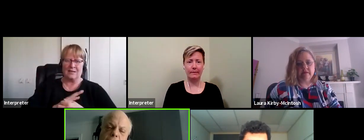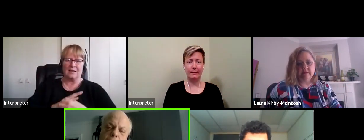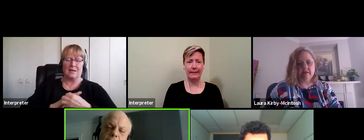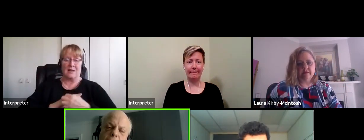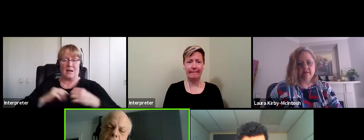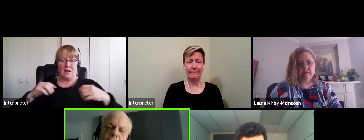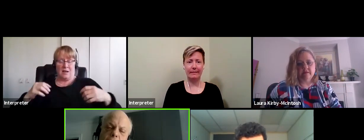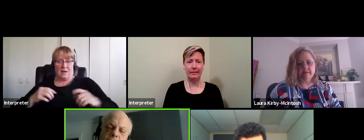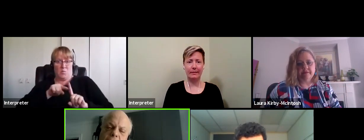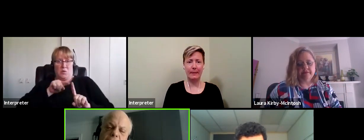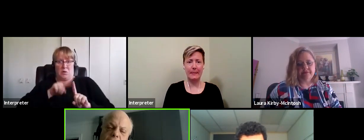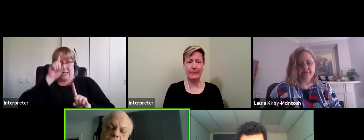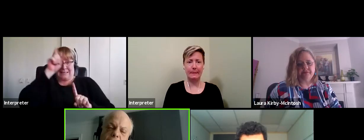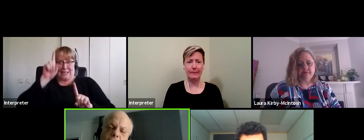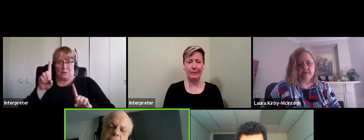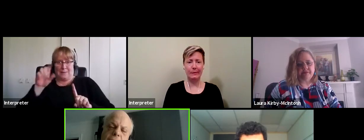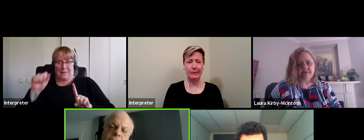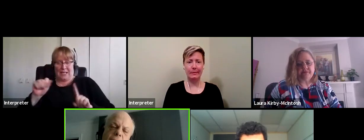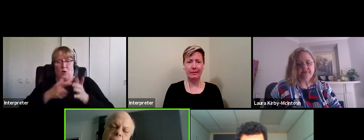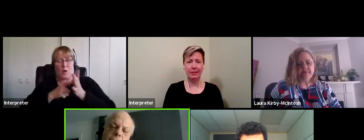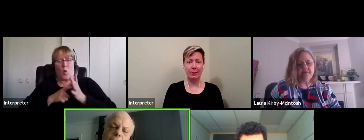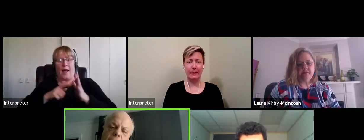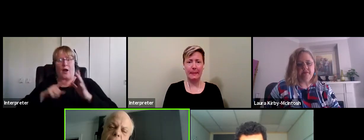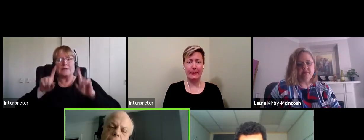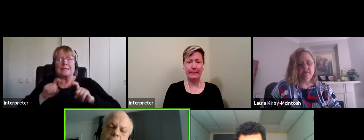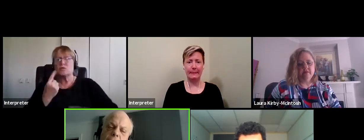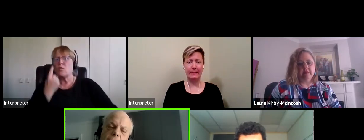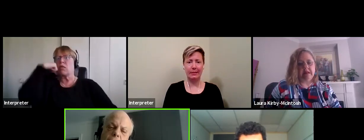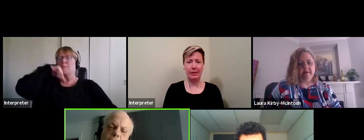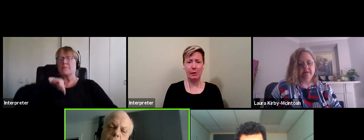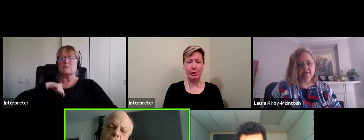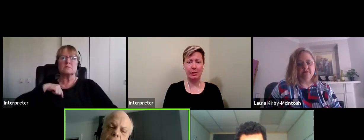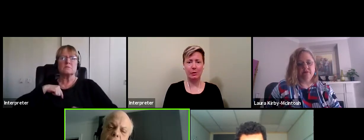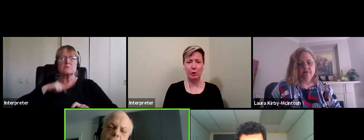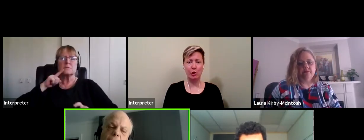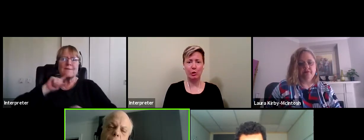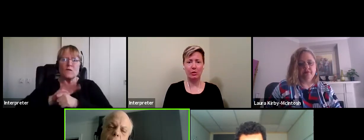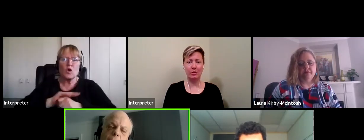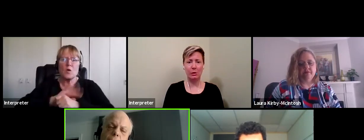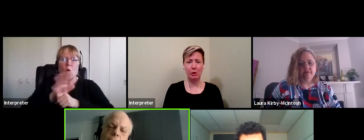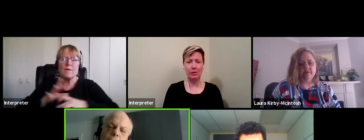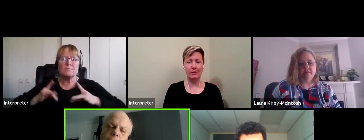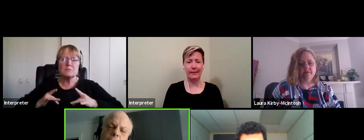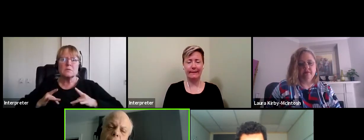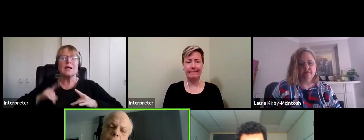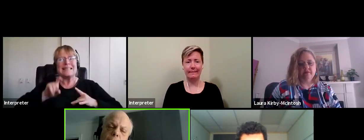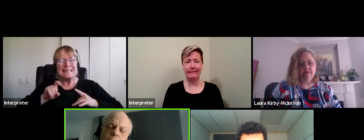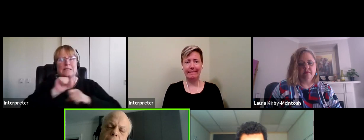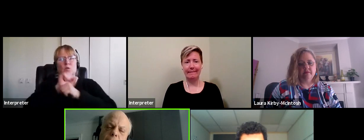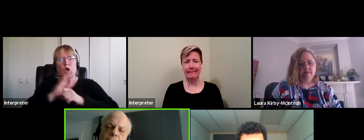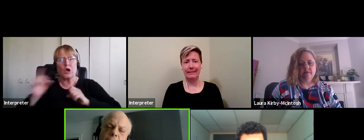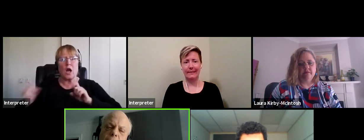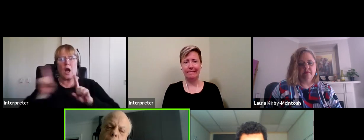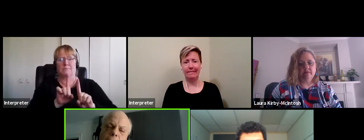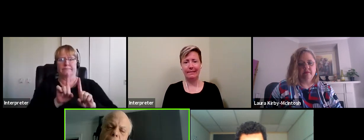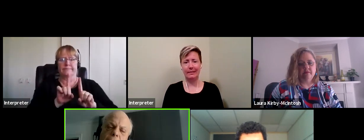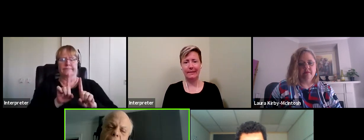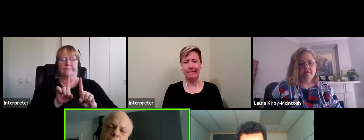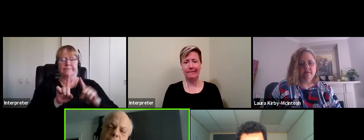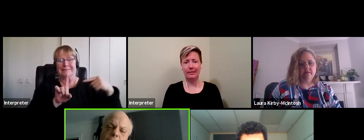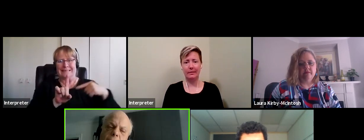intellectual disability has to go for testing to see if they have COVID. They need to go with a worker who works